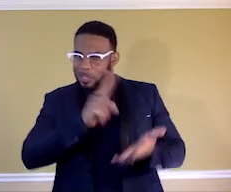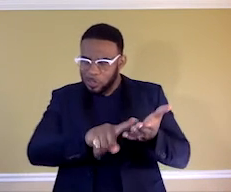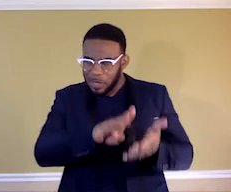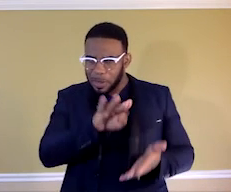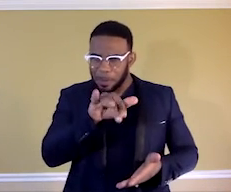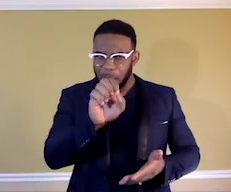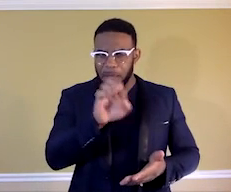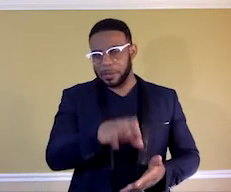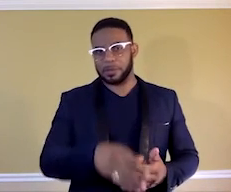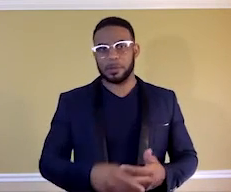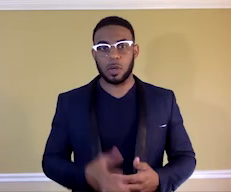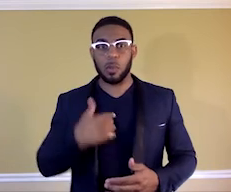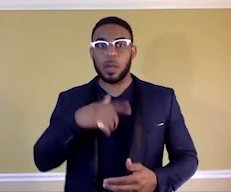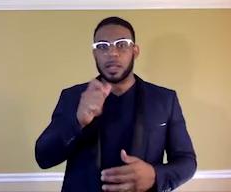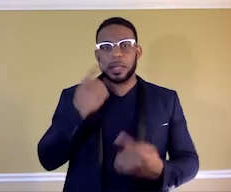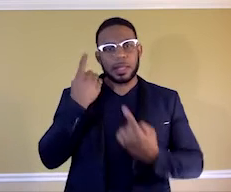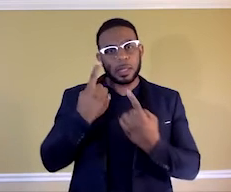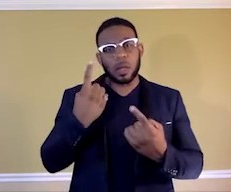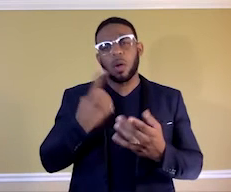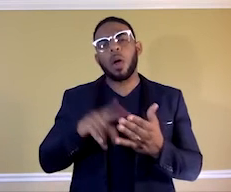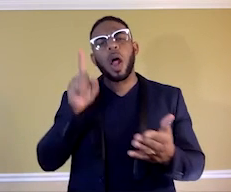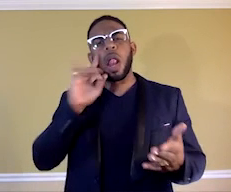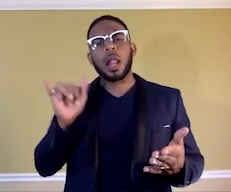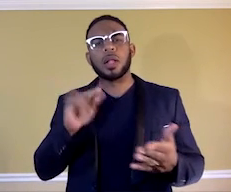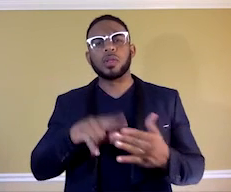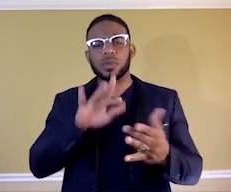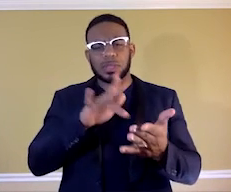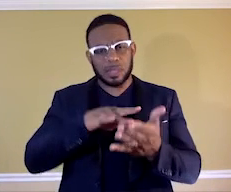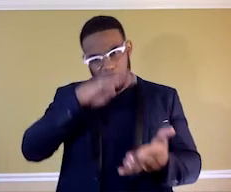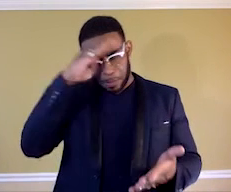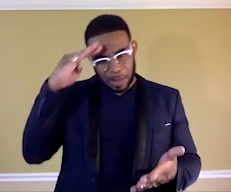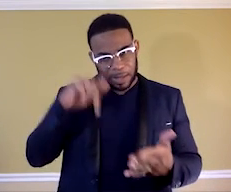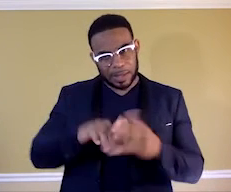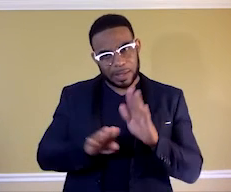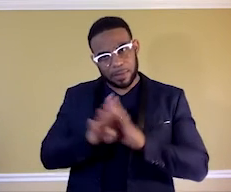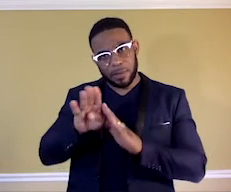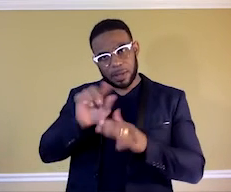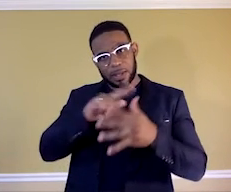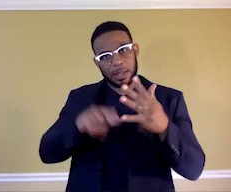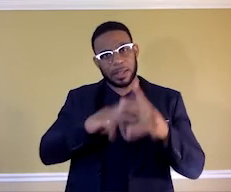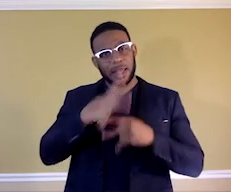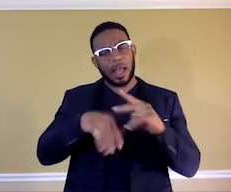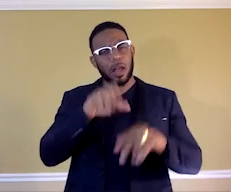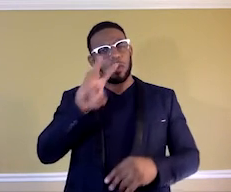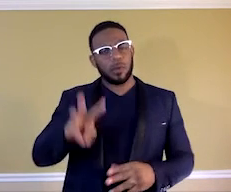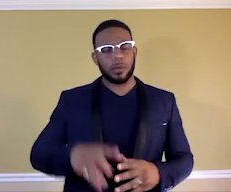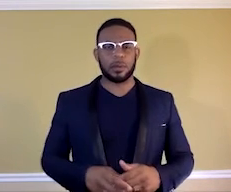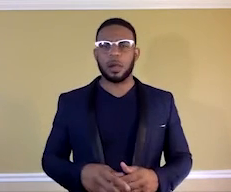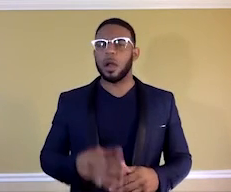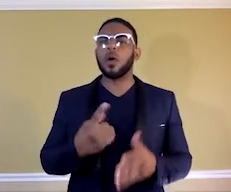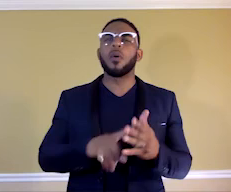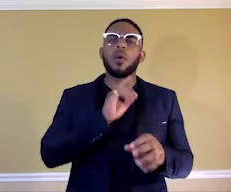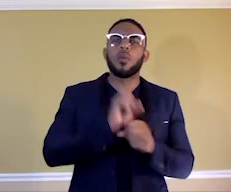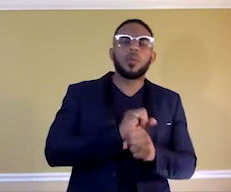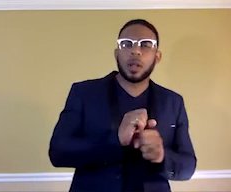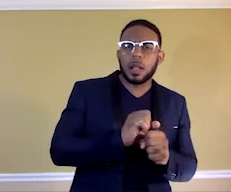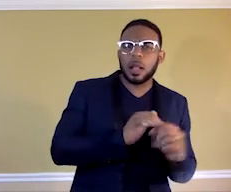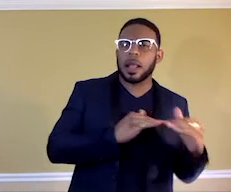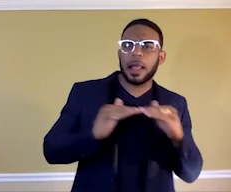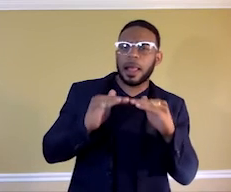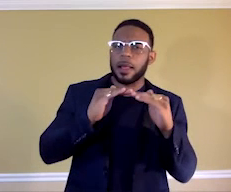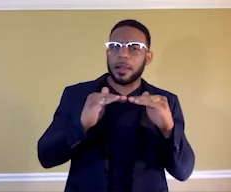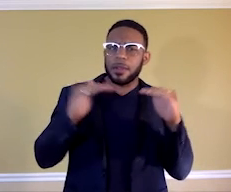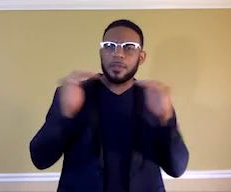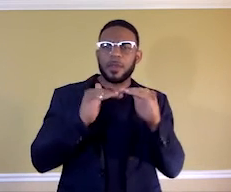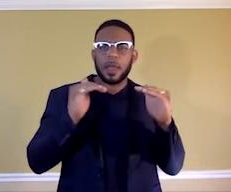bias of. We need to consider what it would look like to center Blackness in the development of these types of softwares. What really would an equitable and